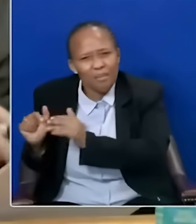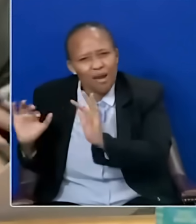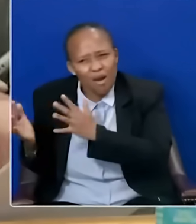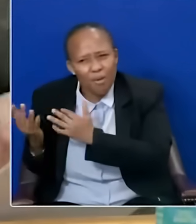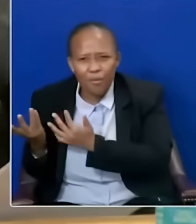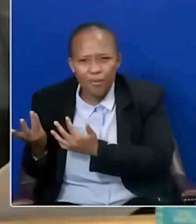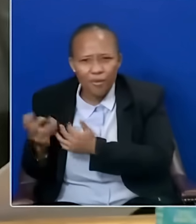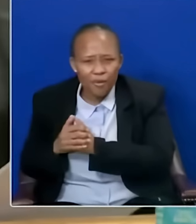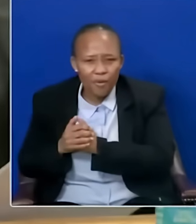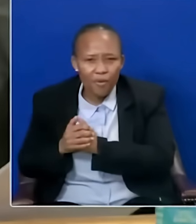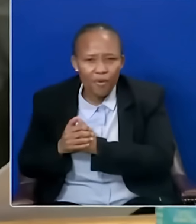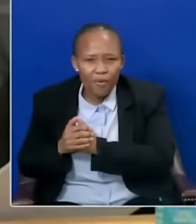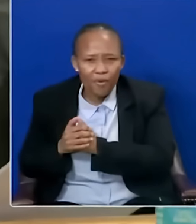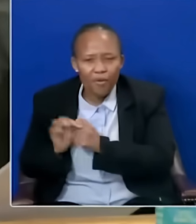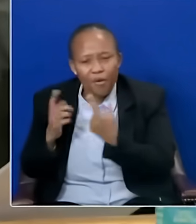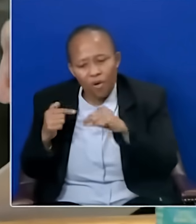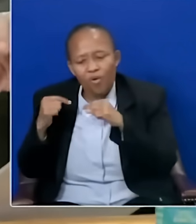We've got Captain Mahotlwe